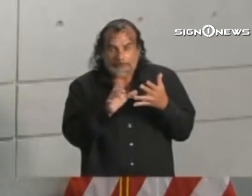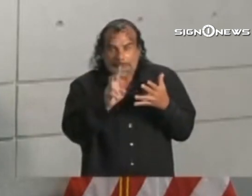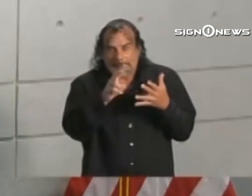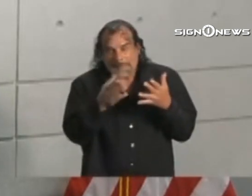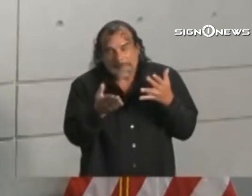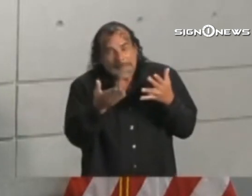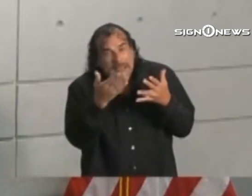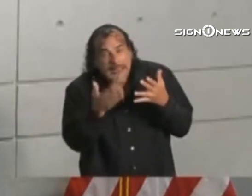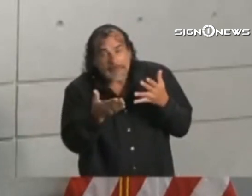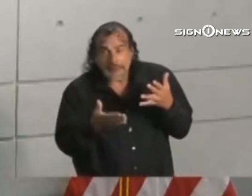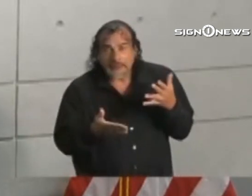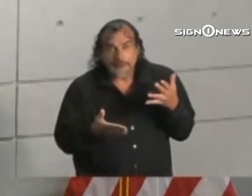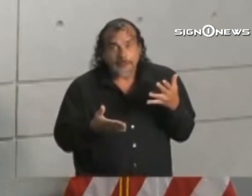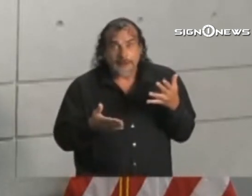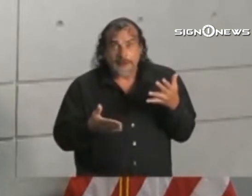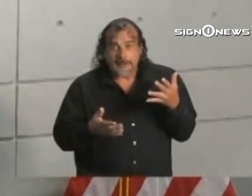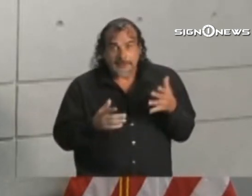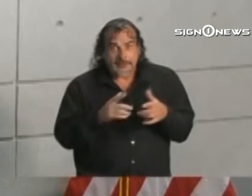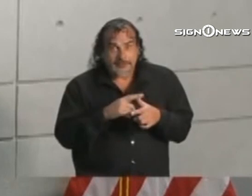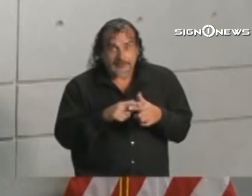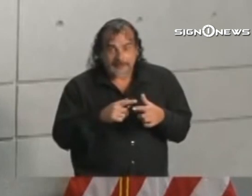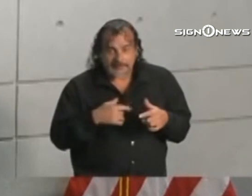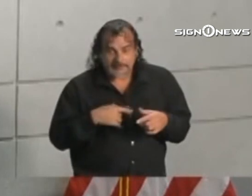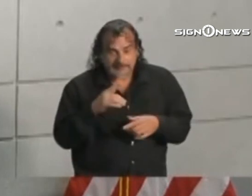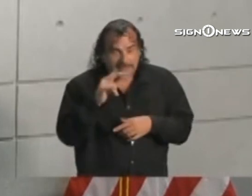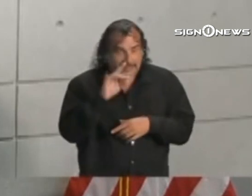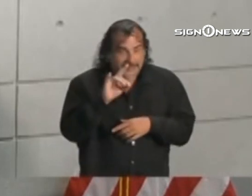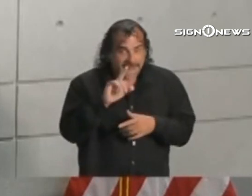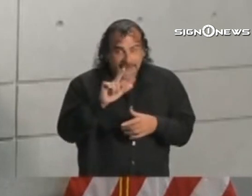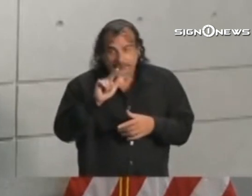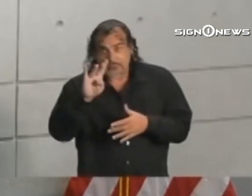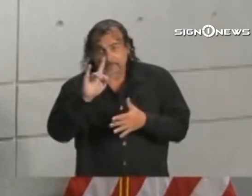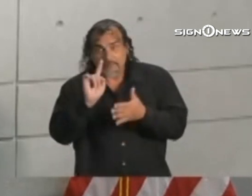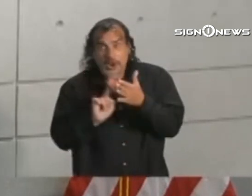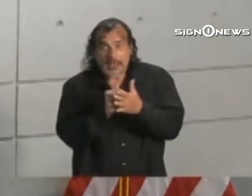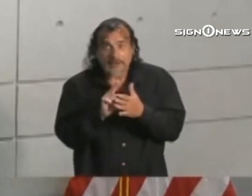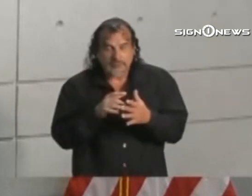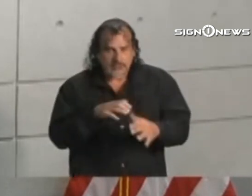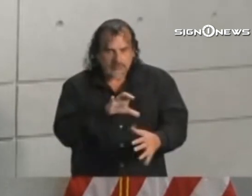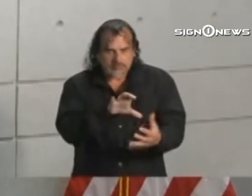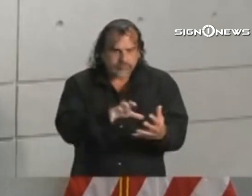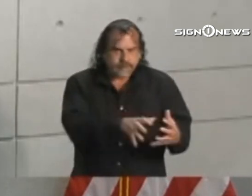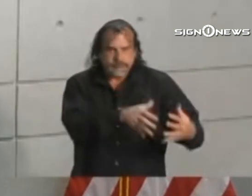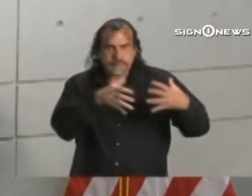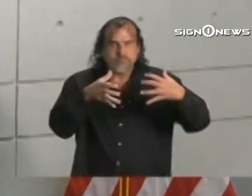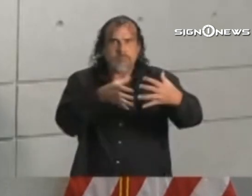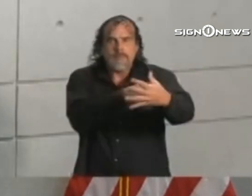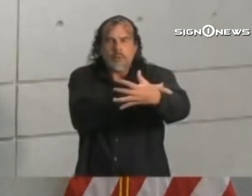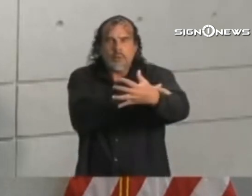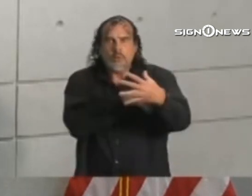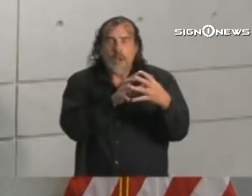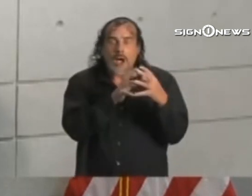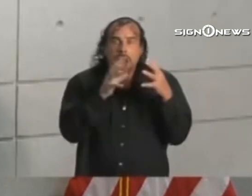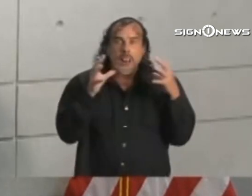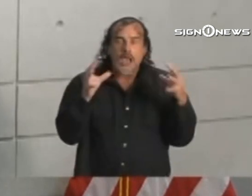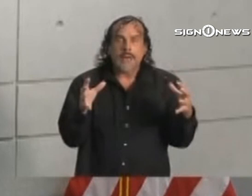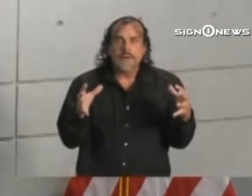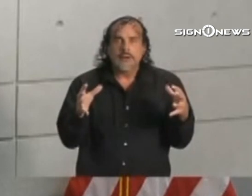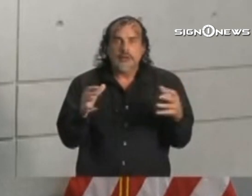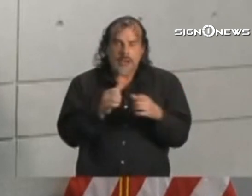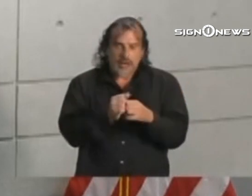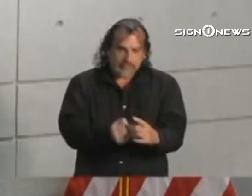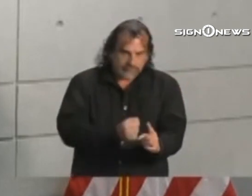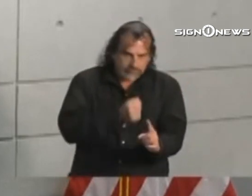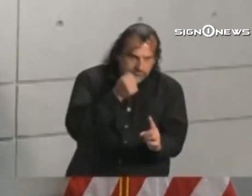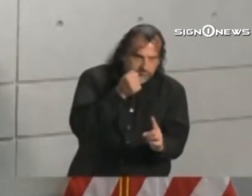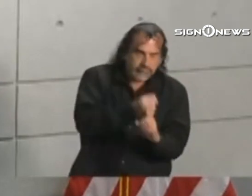2, and then over literally an 18 to 24 hour period, it strengthened significantly and actually made